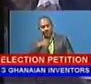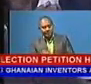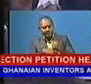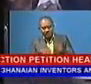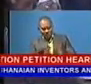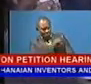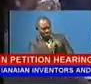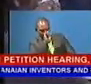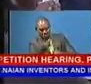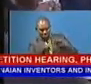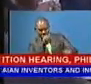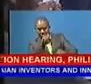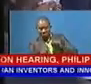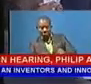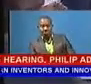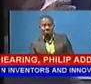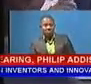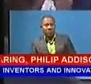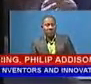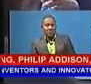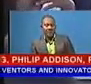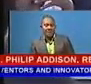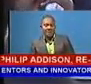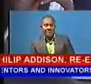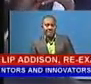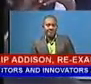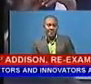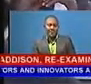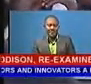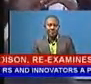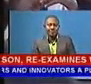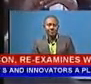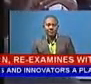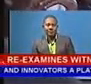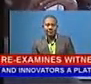during cross-examination, my counsel for third respondent,